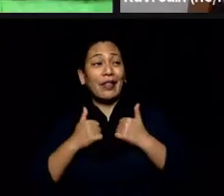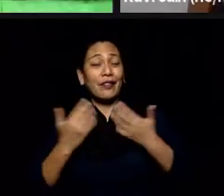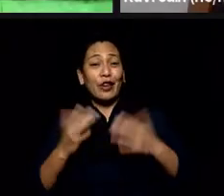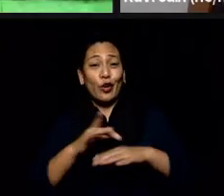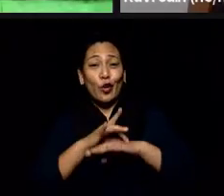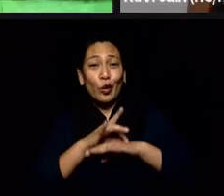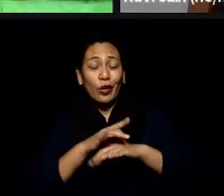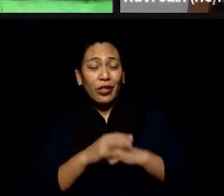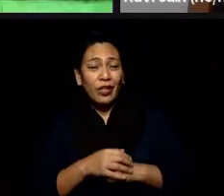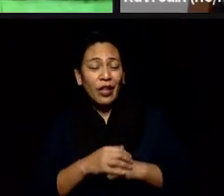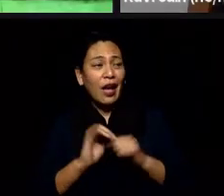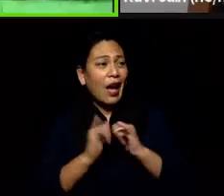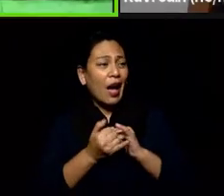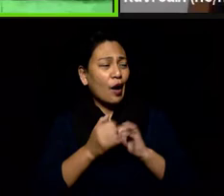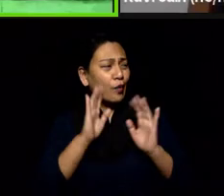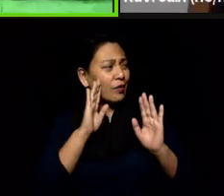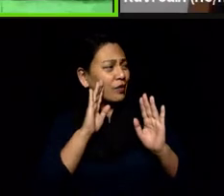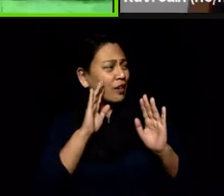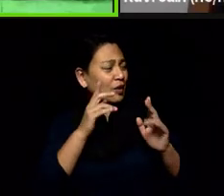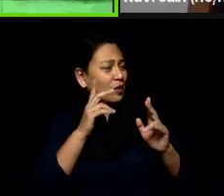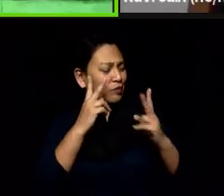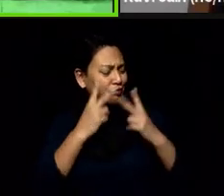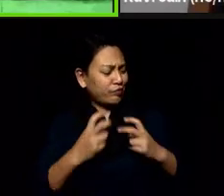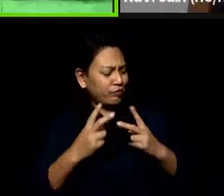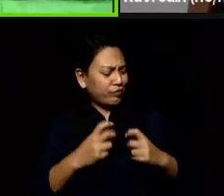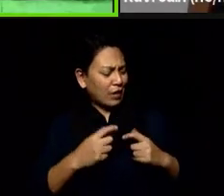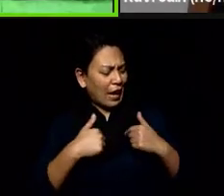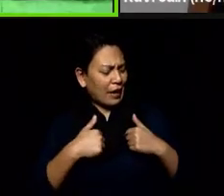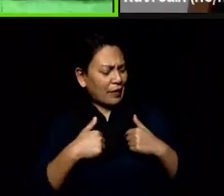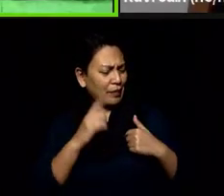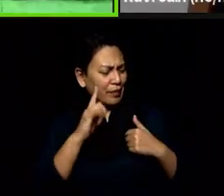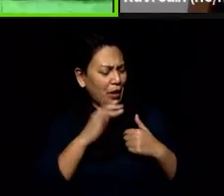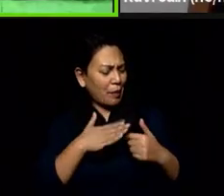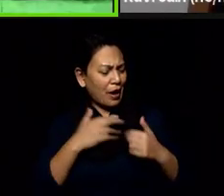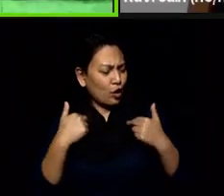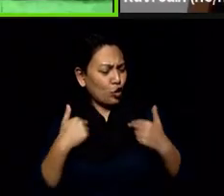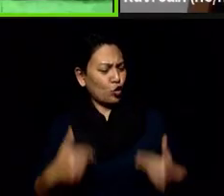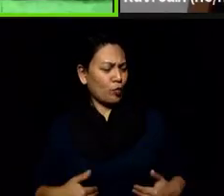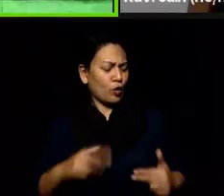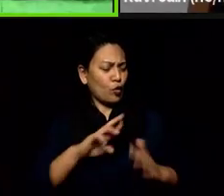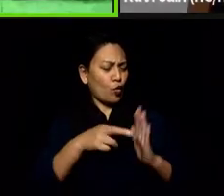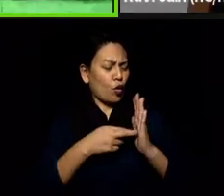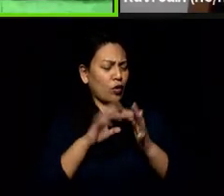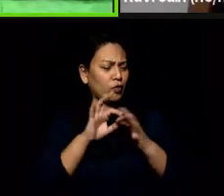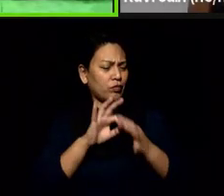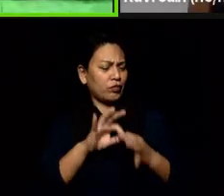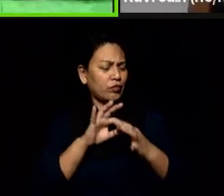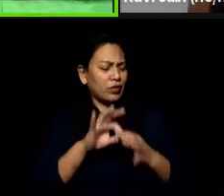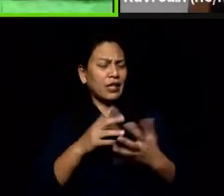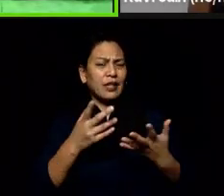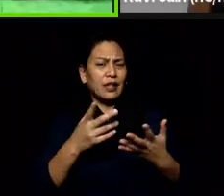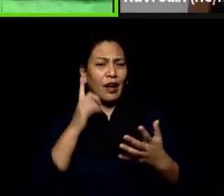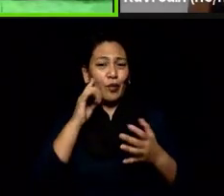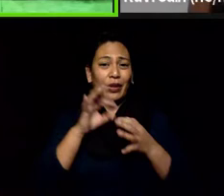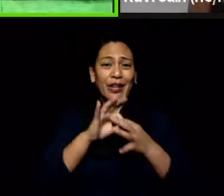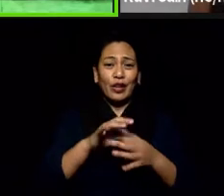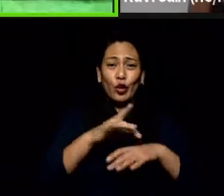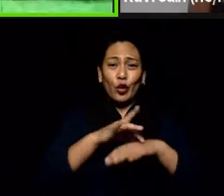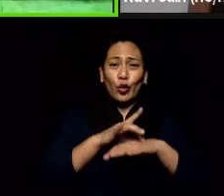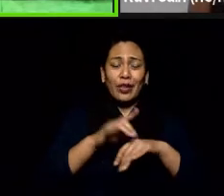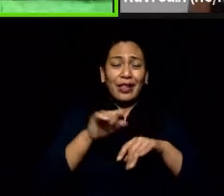which we center ourselves as humans within the story of the planet, which is not the story of this planet. you know,